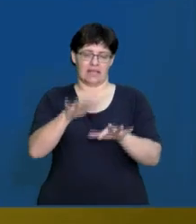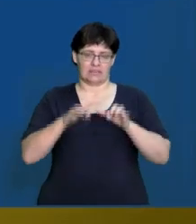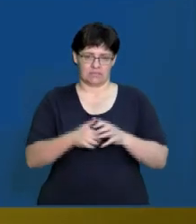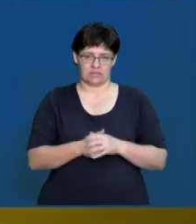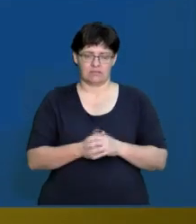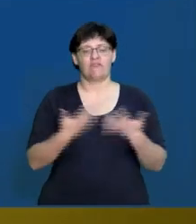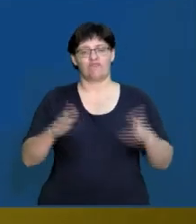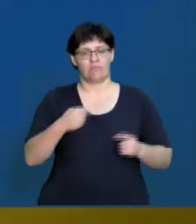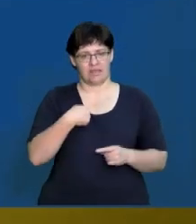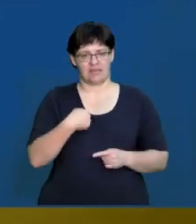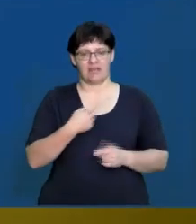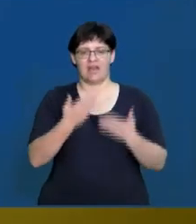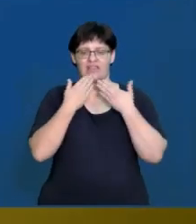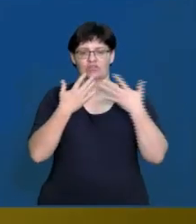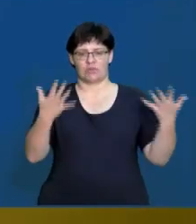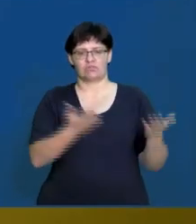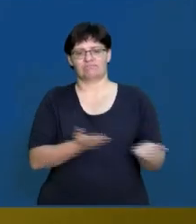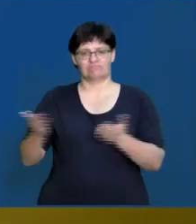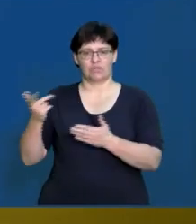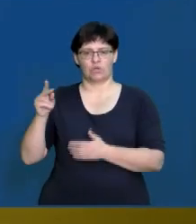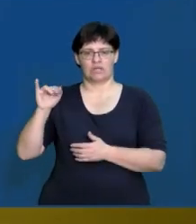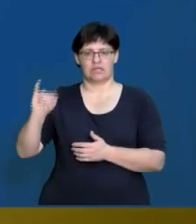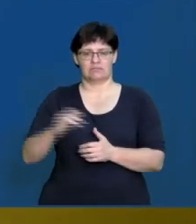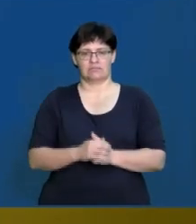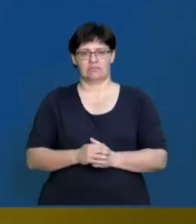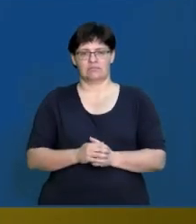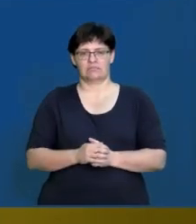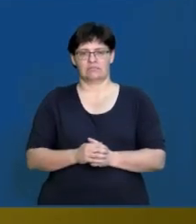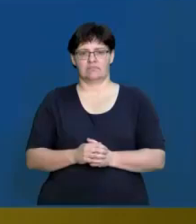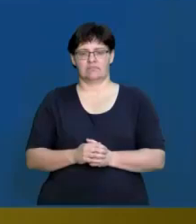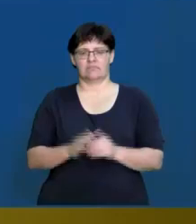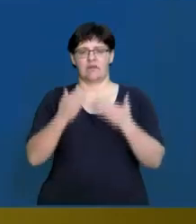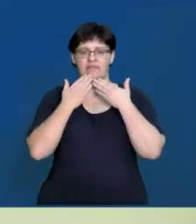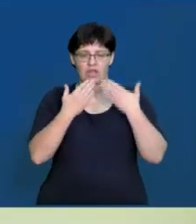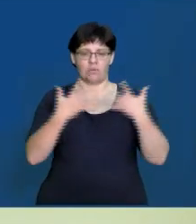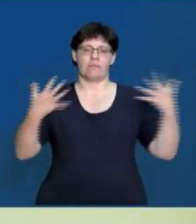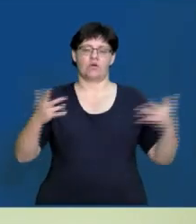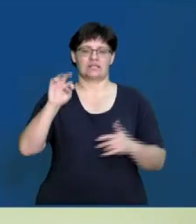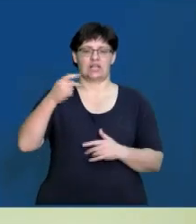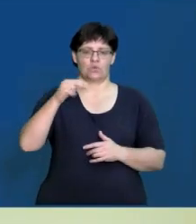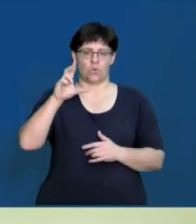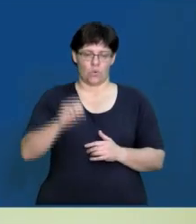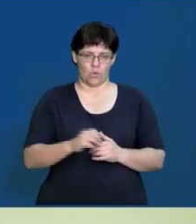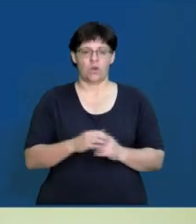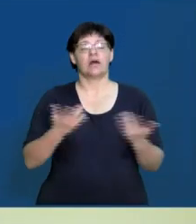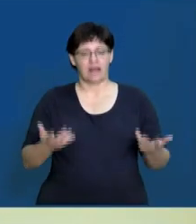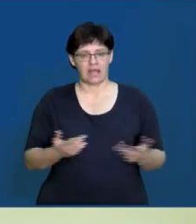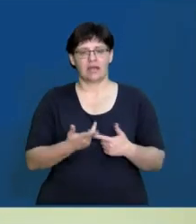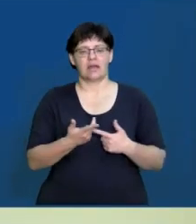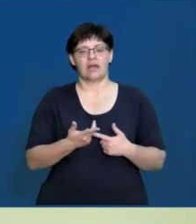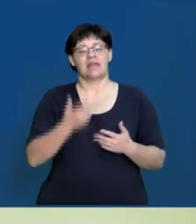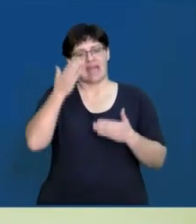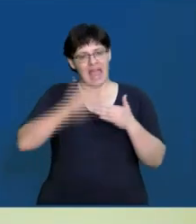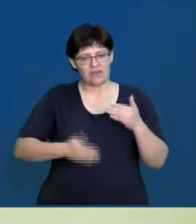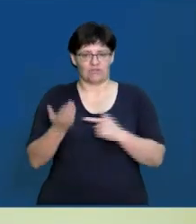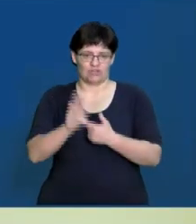for your preparatory exams. That's it from me. Thank you so much. Over to you, Loli. Thank you so much, Tando.